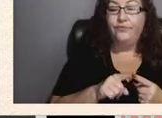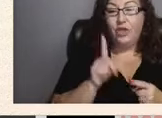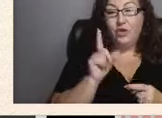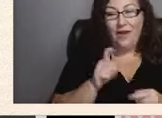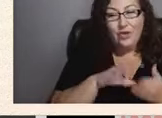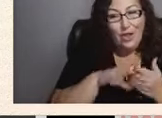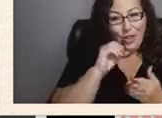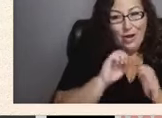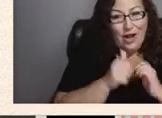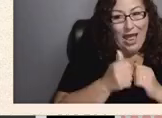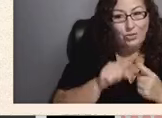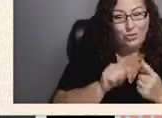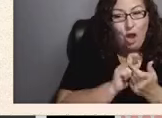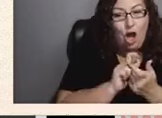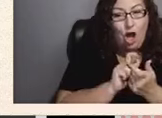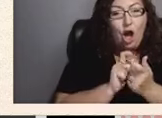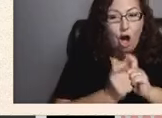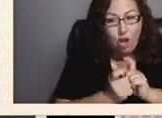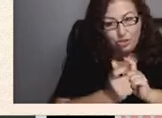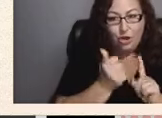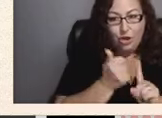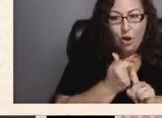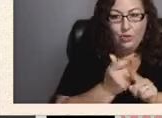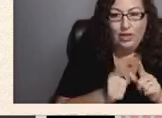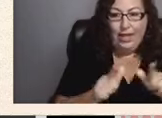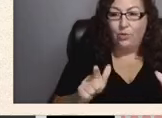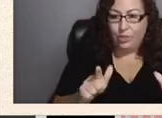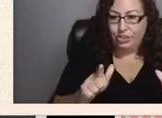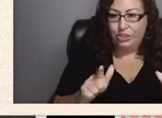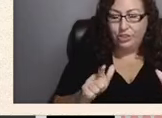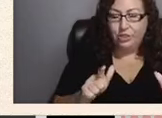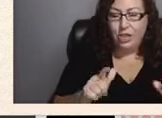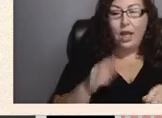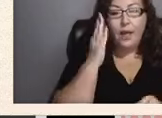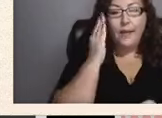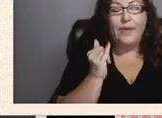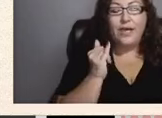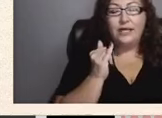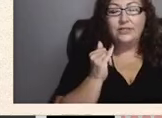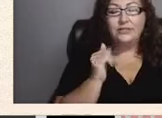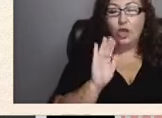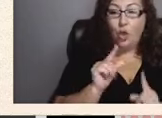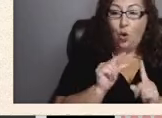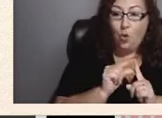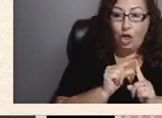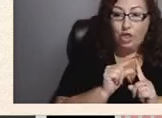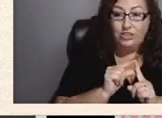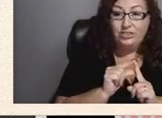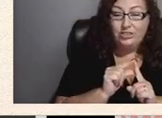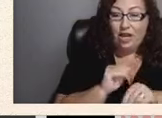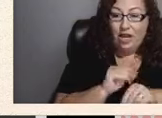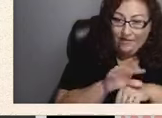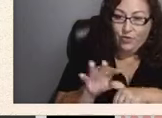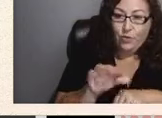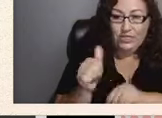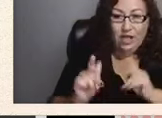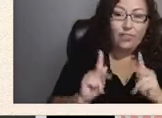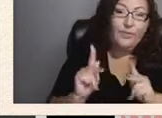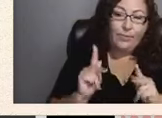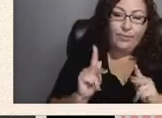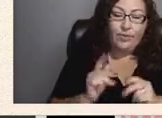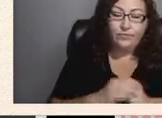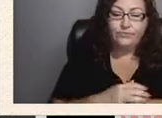to alter your own language, because your words are influencing others.